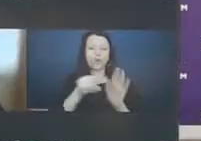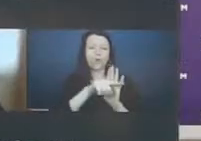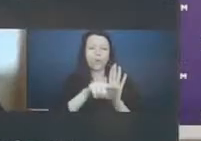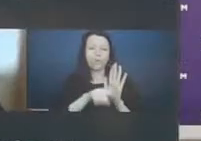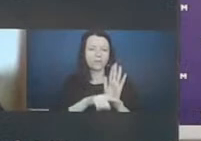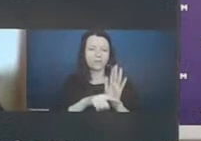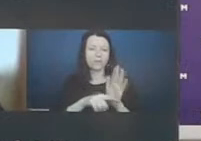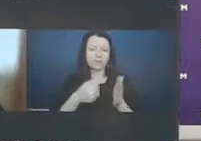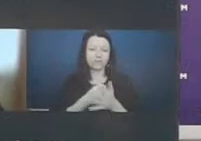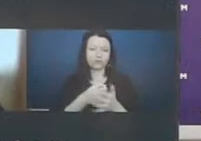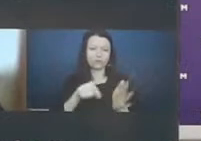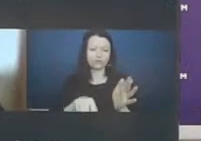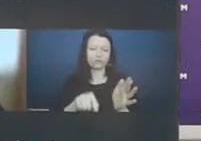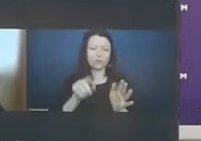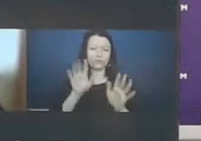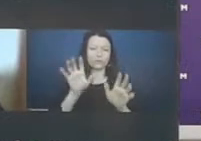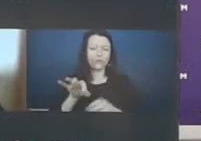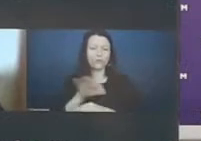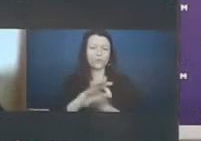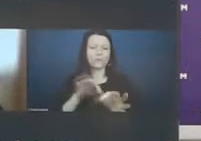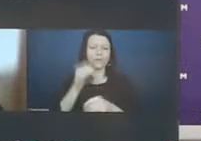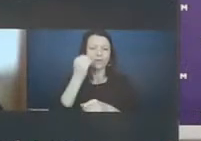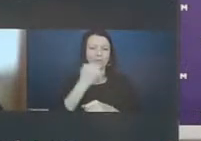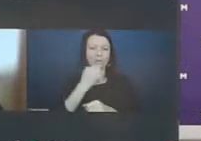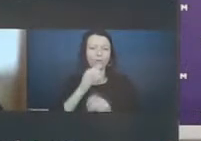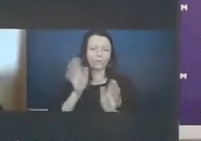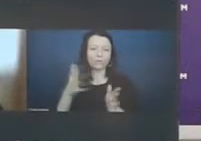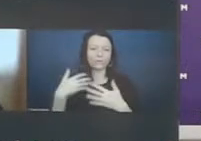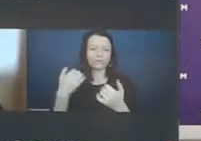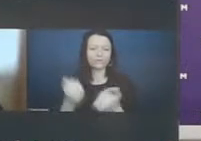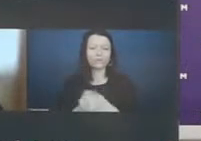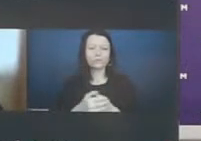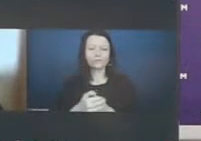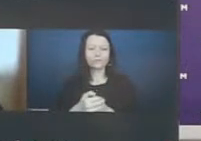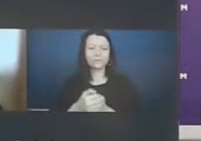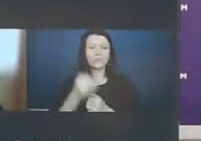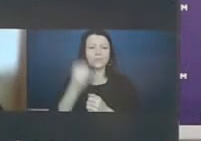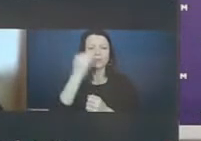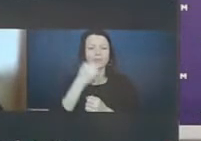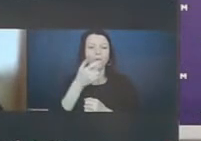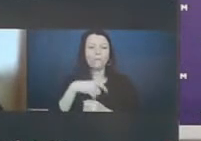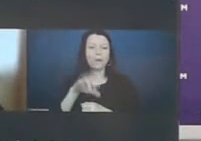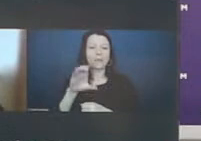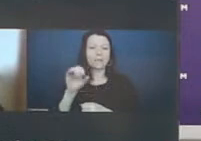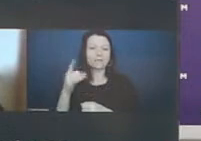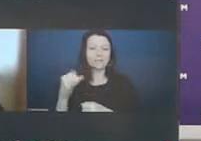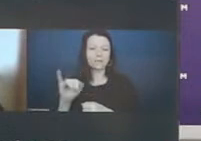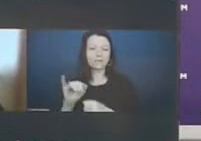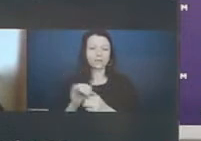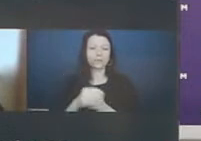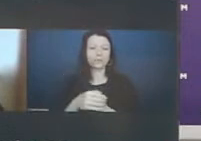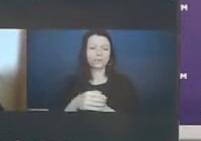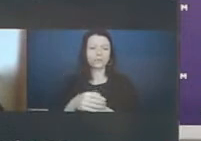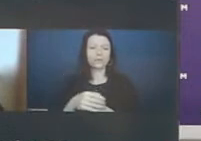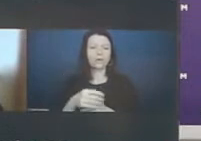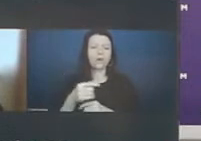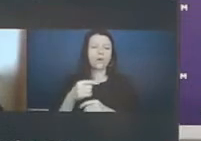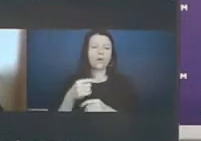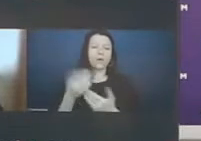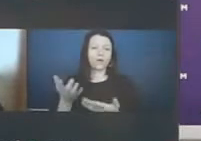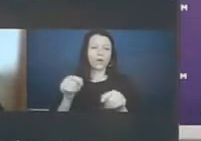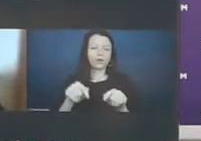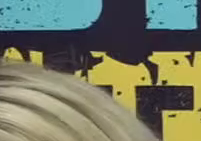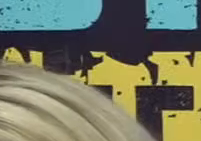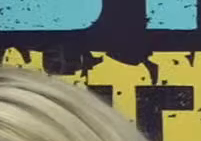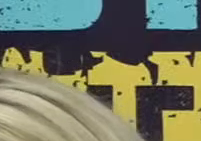this legislation goes. May God bless you. Thank you, Serhiy. Here,